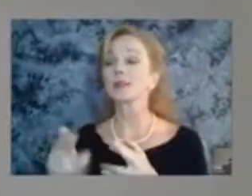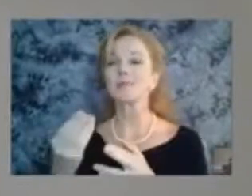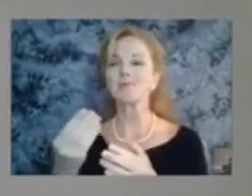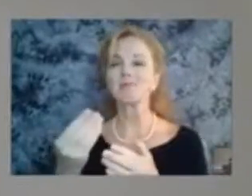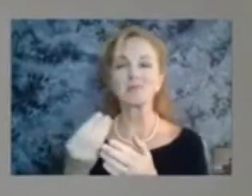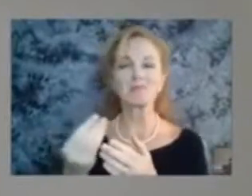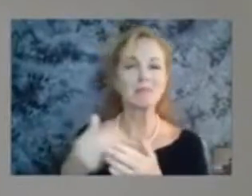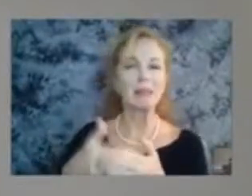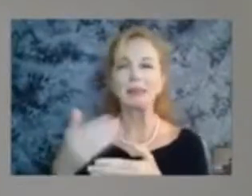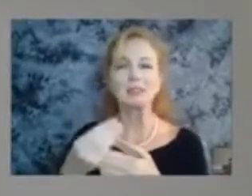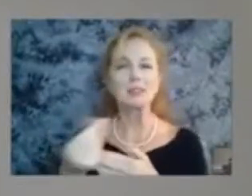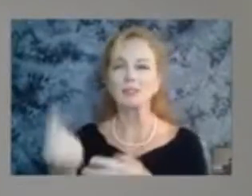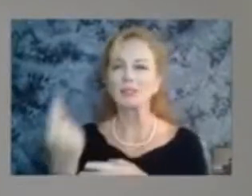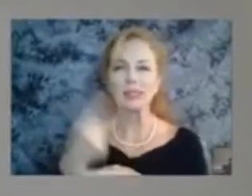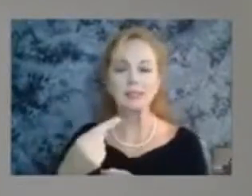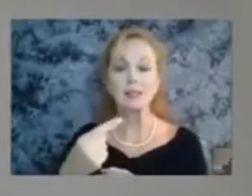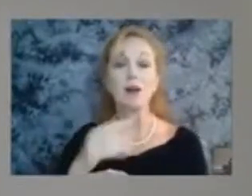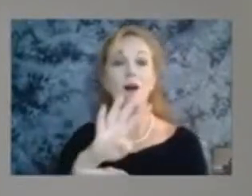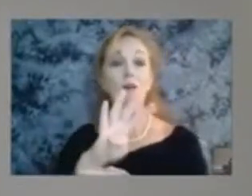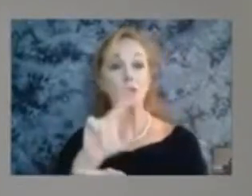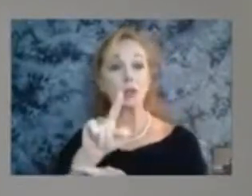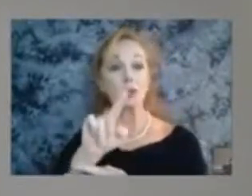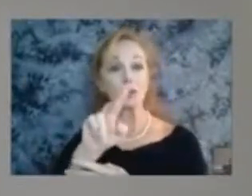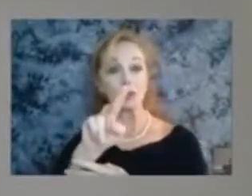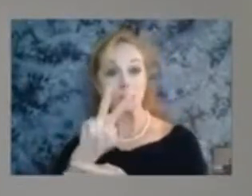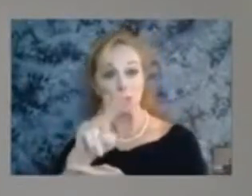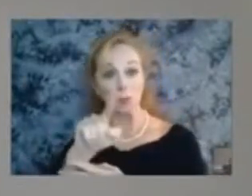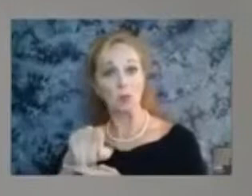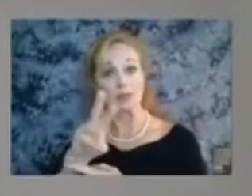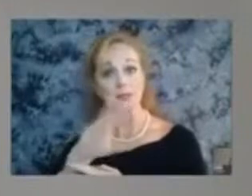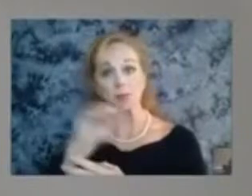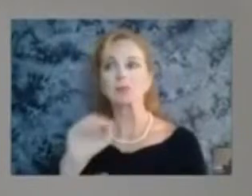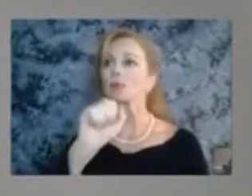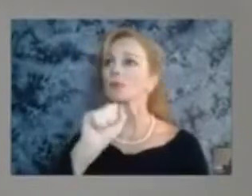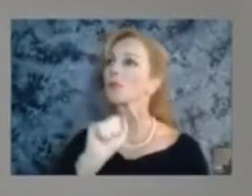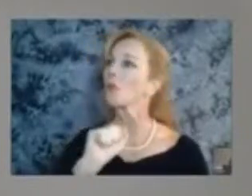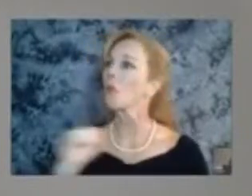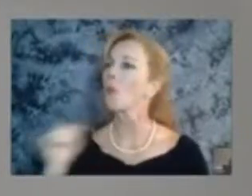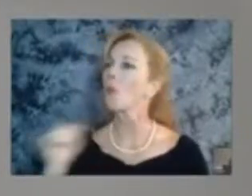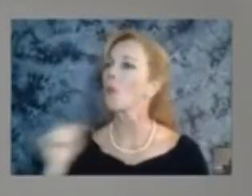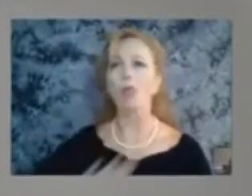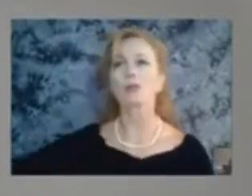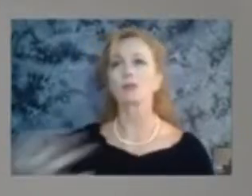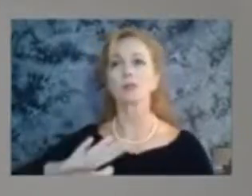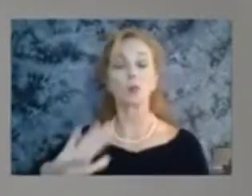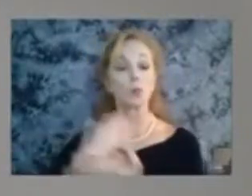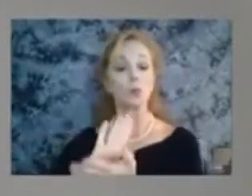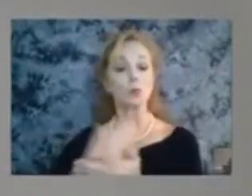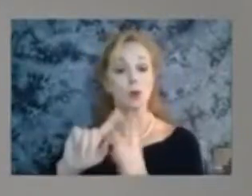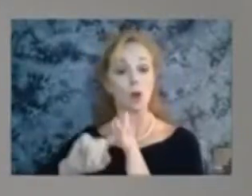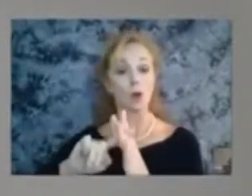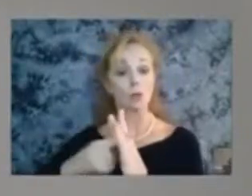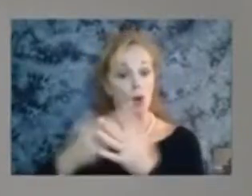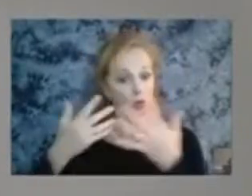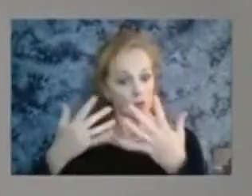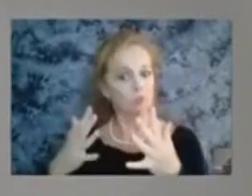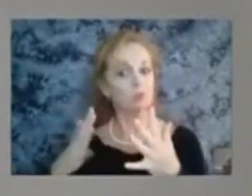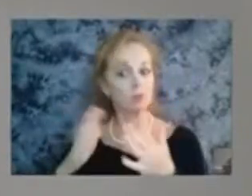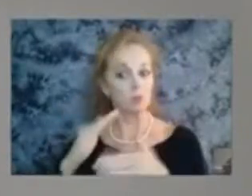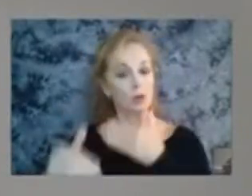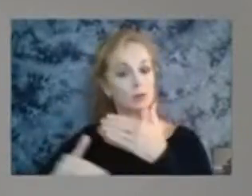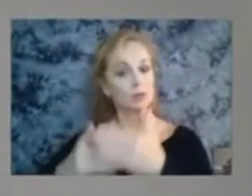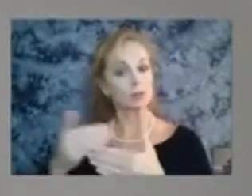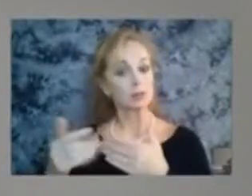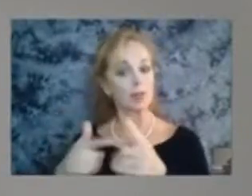And then 42.6% of all of our schools. That means that we have schools that have already started this process, knowing that they're coming up in some